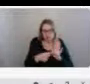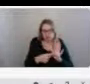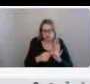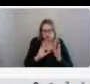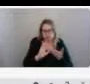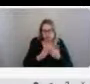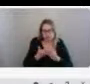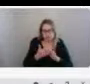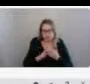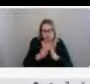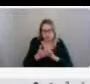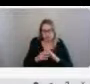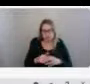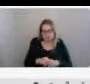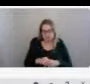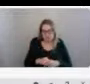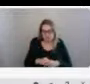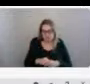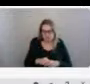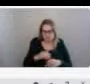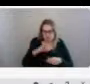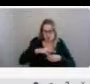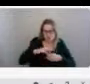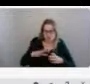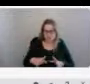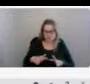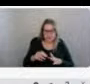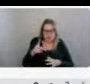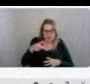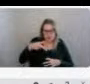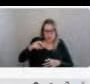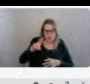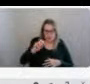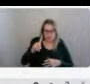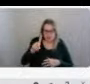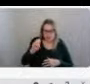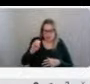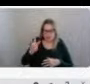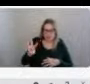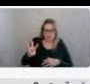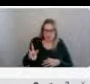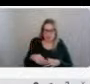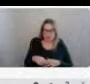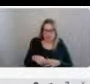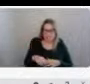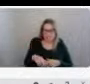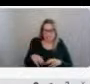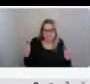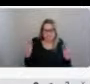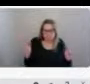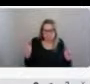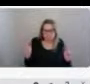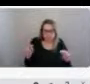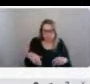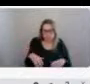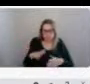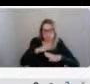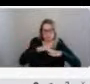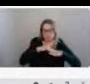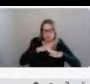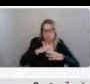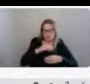community the voters approved prop 106 on a bipartisan basis to protect the voting